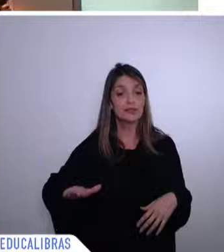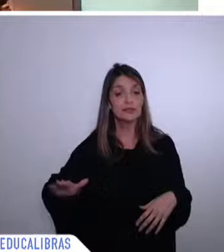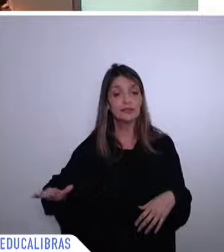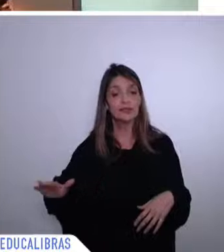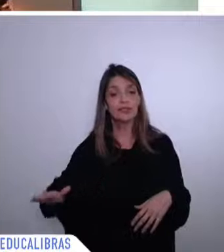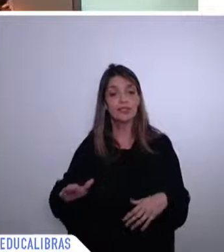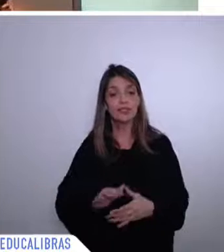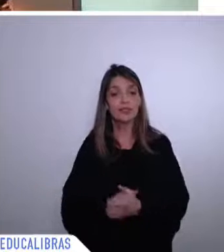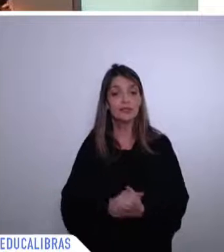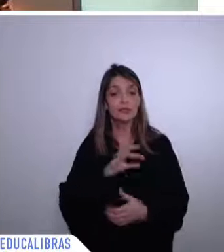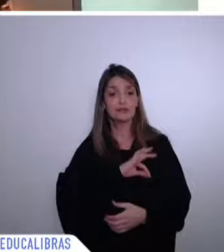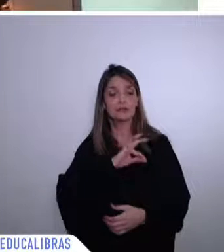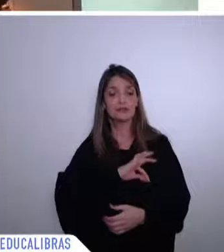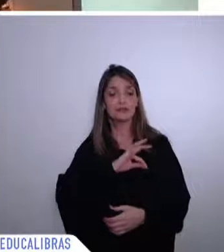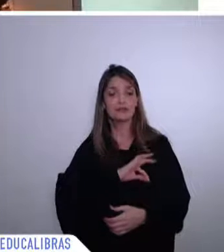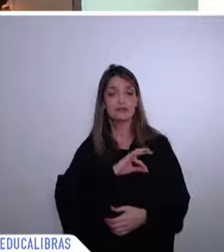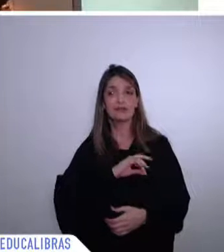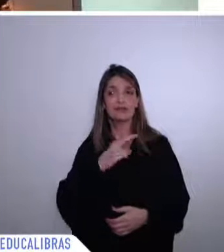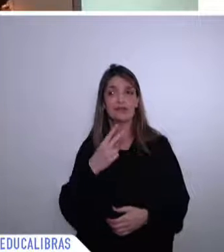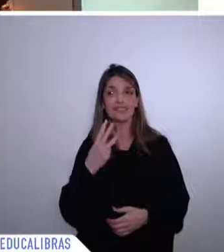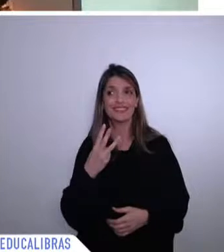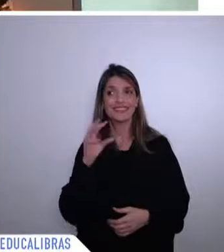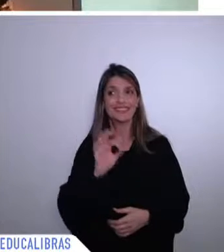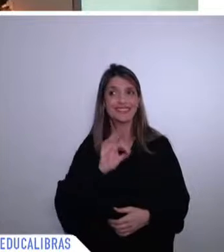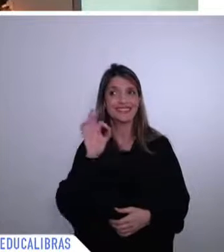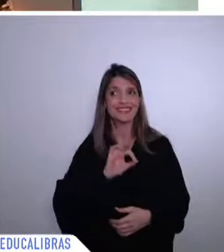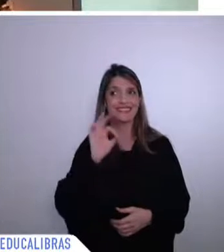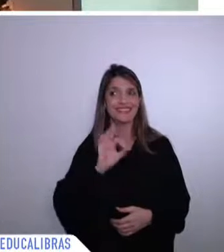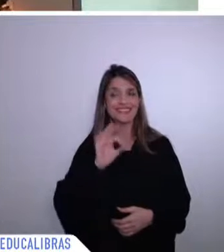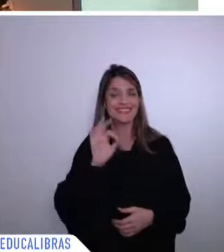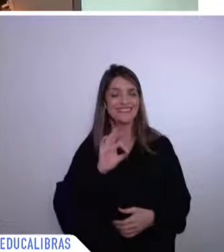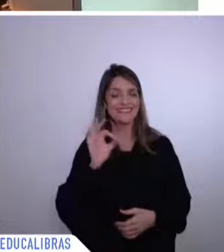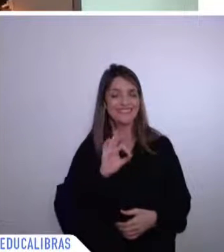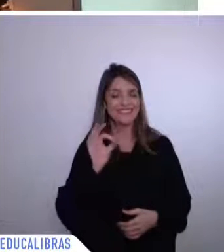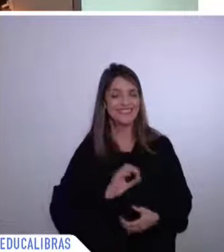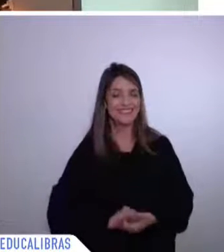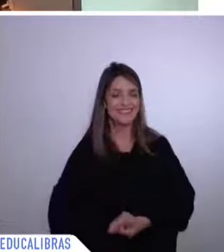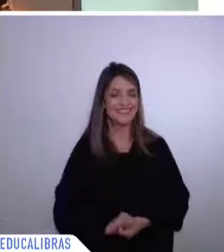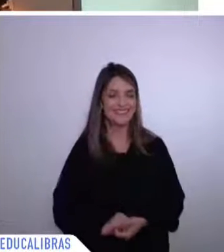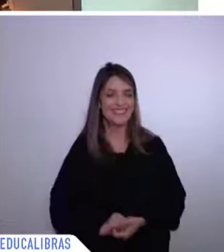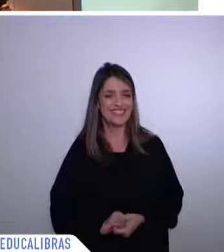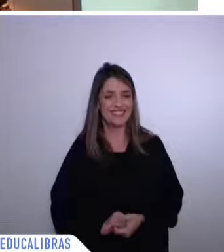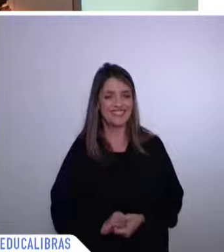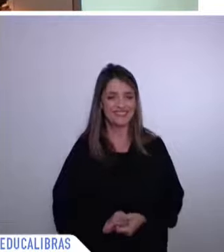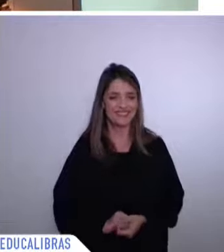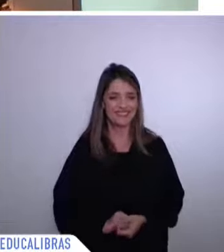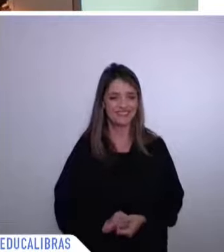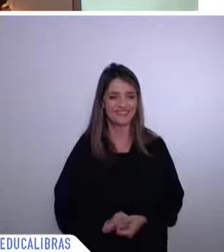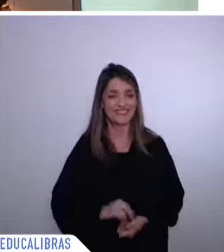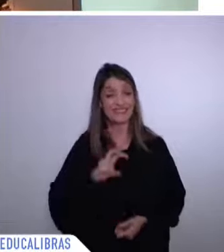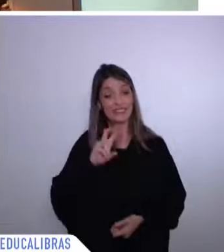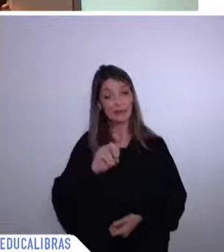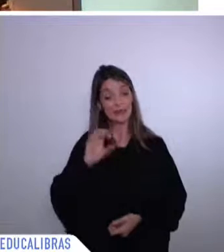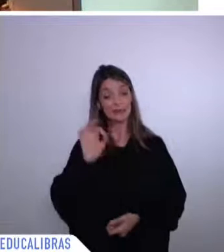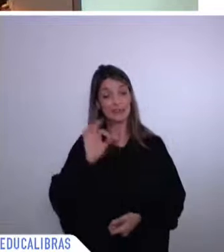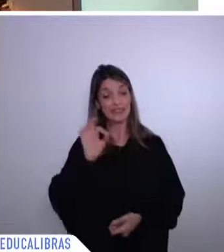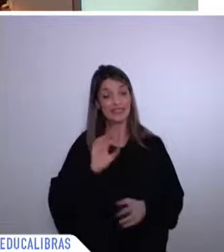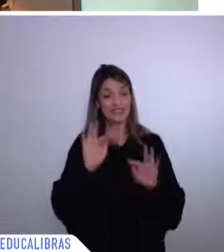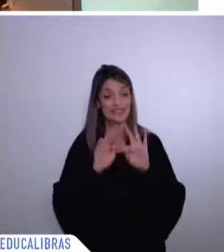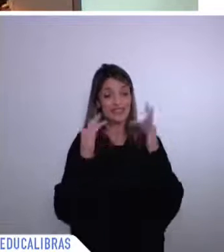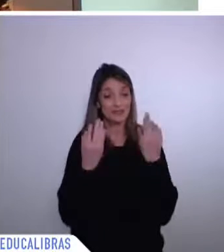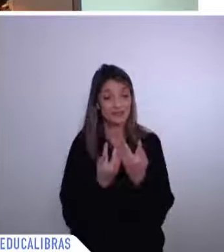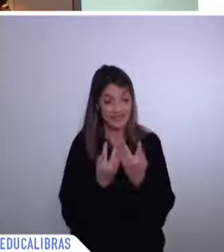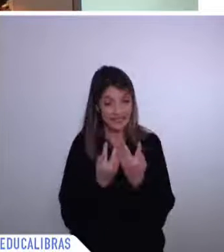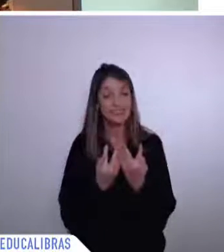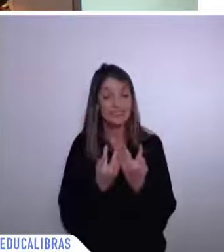with access to daycare, and high-income women, children, they have 53% of access